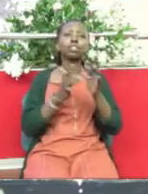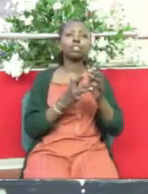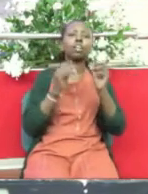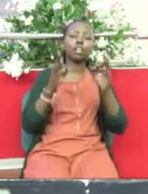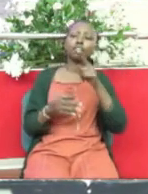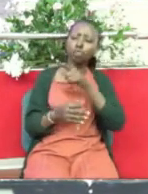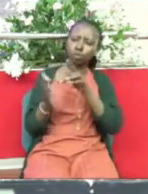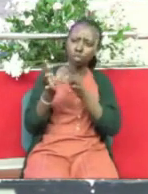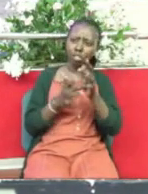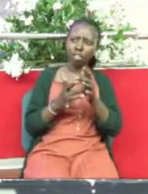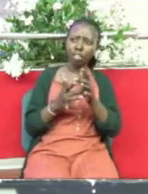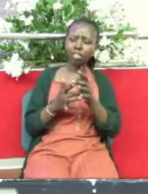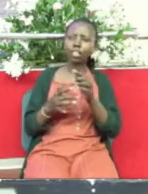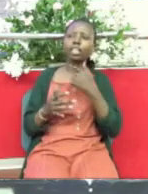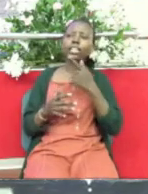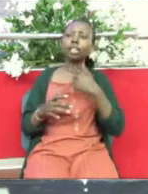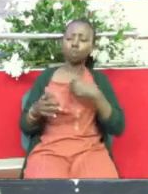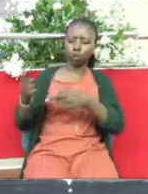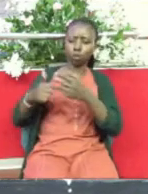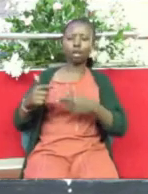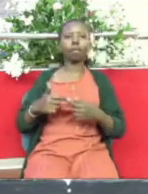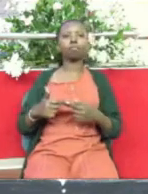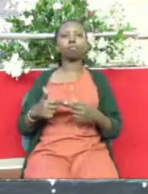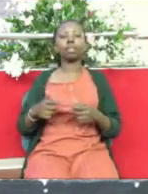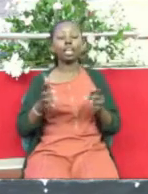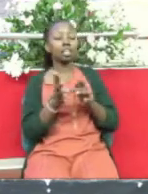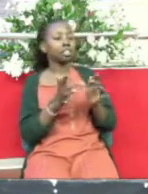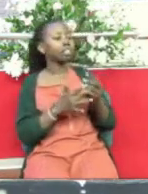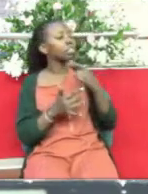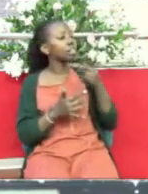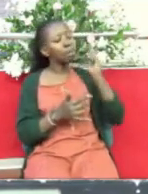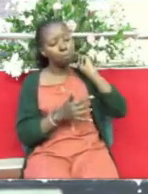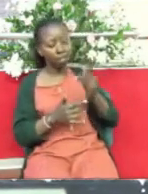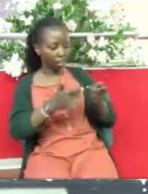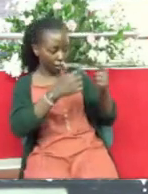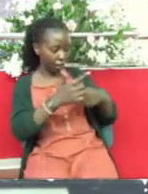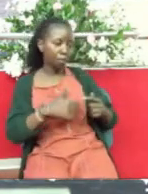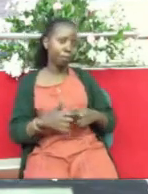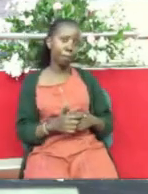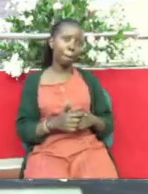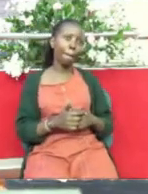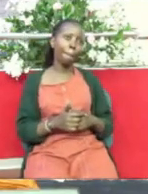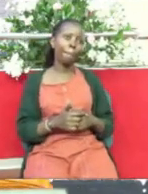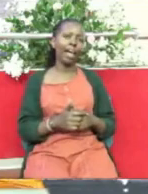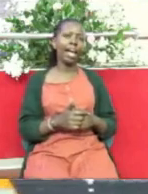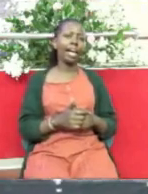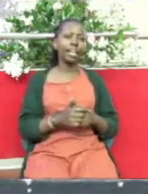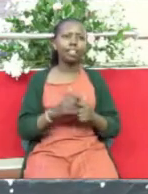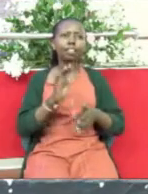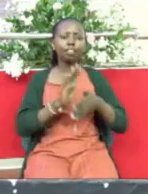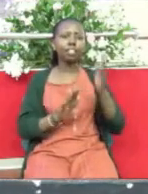Petero akamwambia Yesu, kama ni wewe niite nije. And Jesus told him, come. Na Yesu akamwambia njoo. And immediately